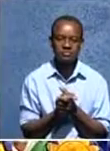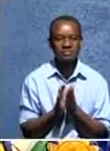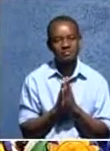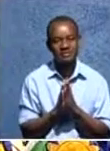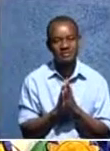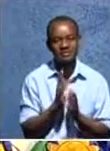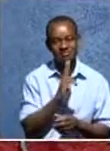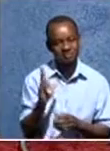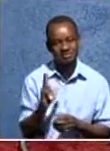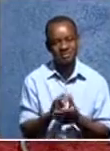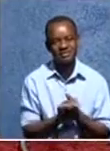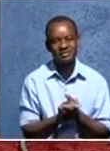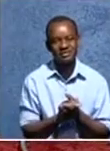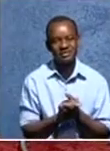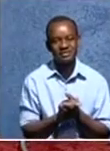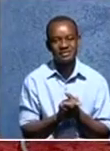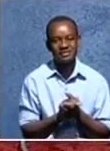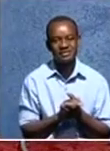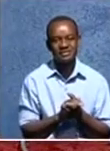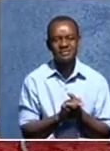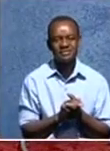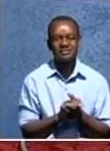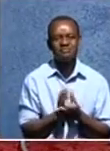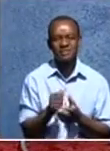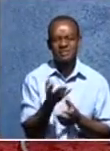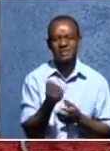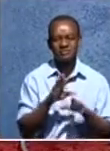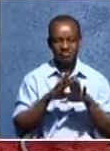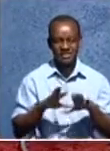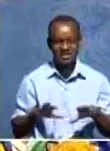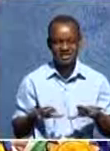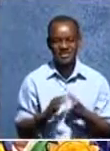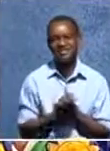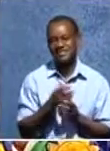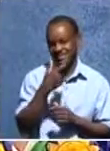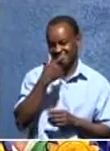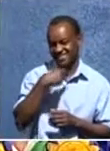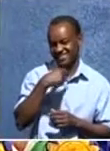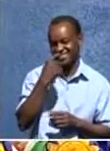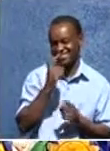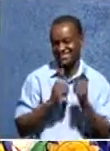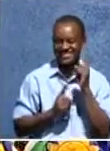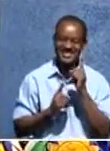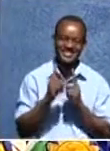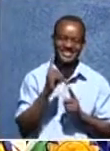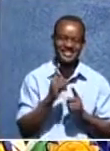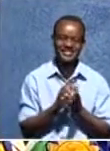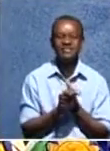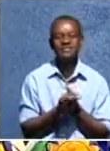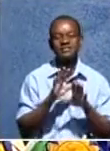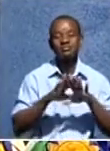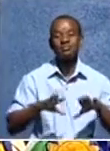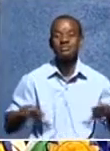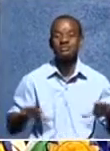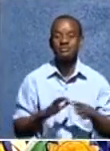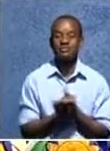friendly, be helpful. If you meet somebody on the street, because the essence of tourism is that it's an experience. Exactly, and a warm experience. I mean, NTB